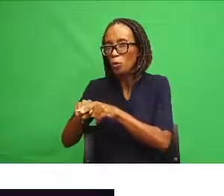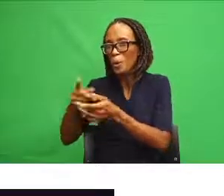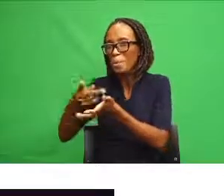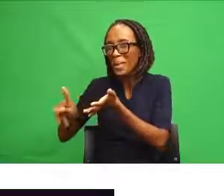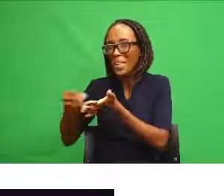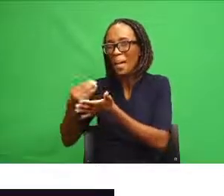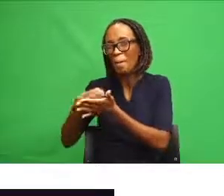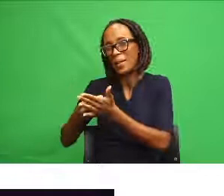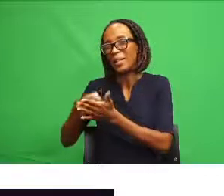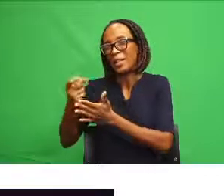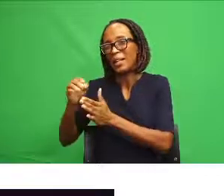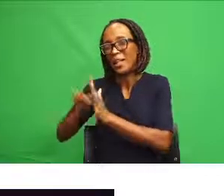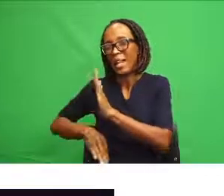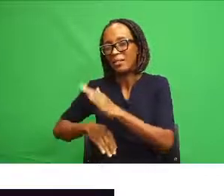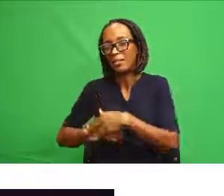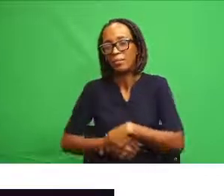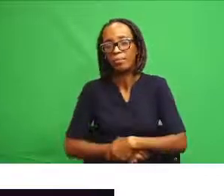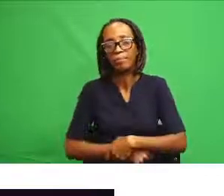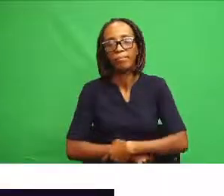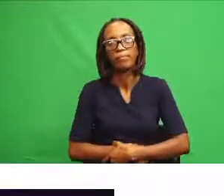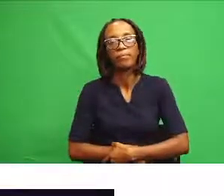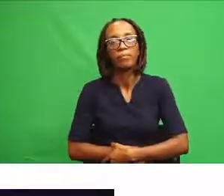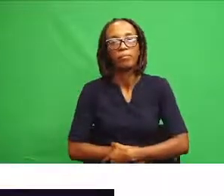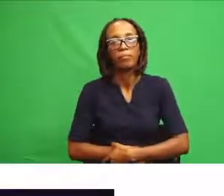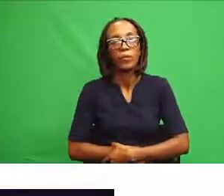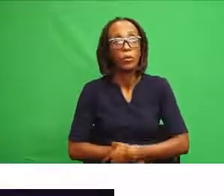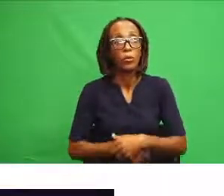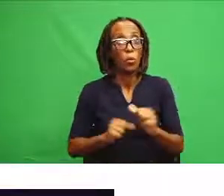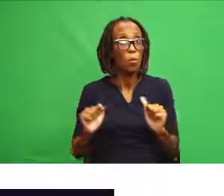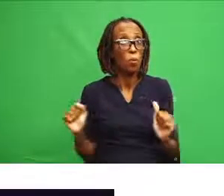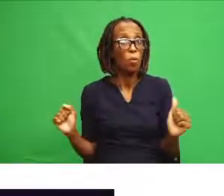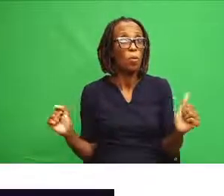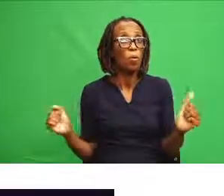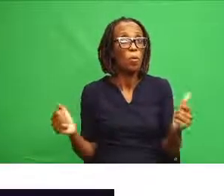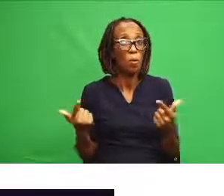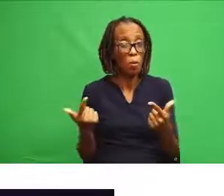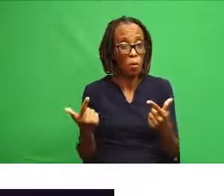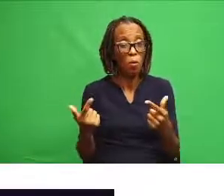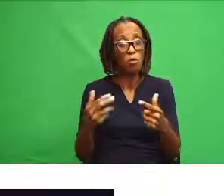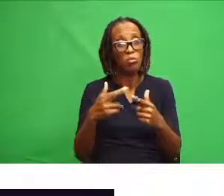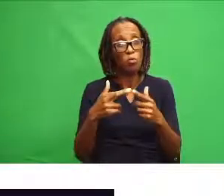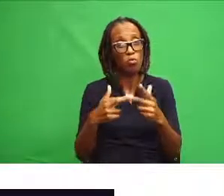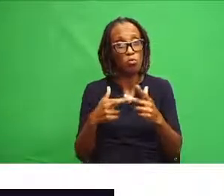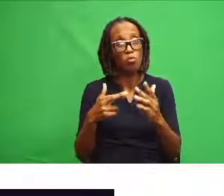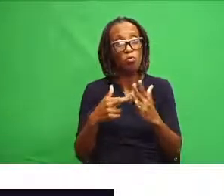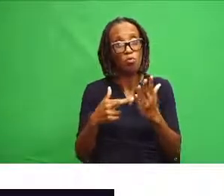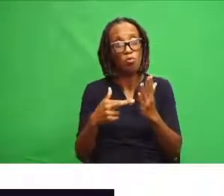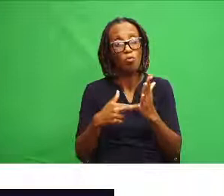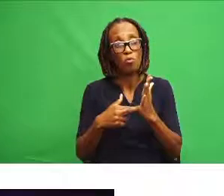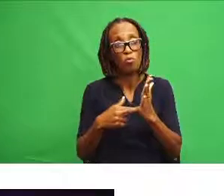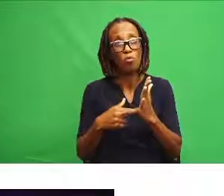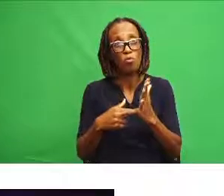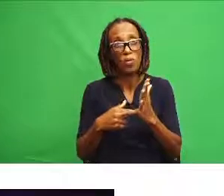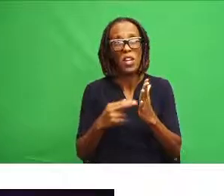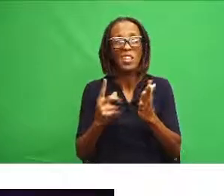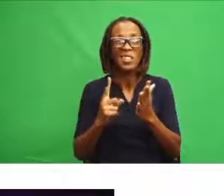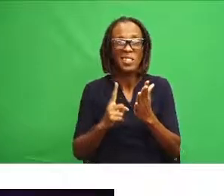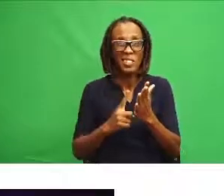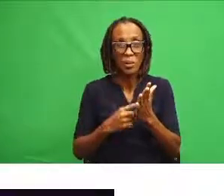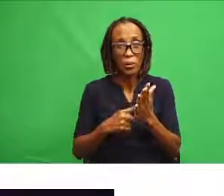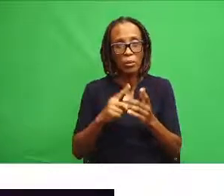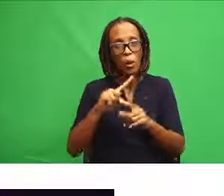least cost associated to it. So all of those are issues that are